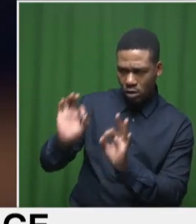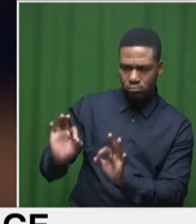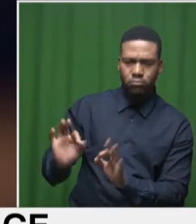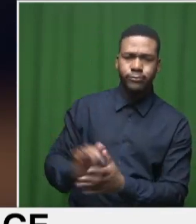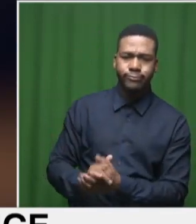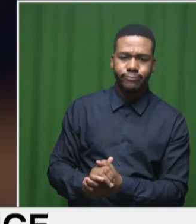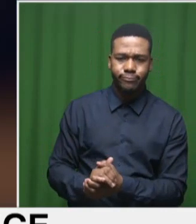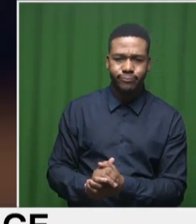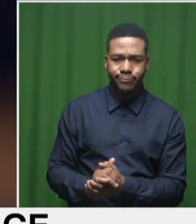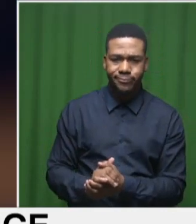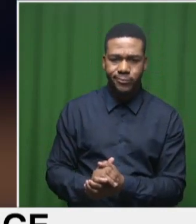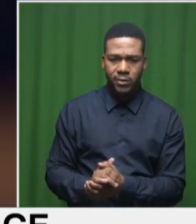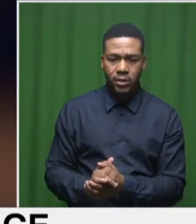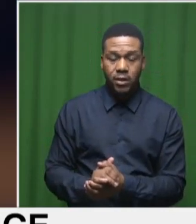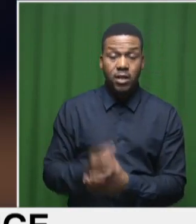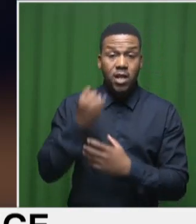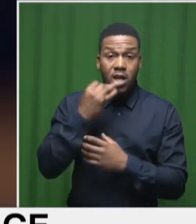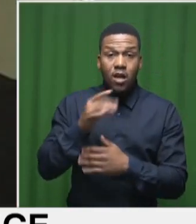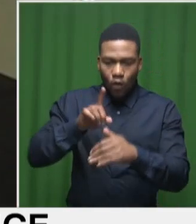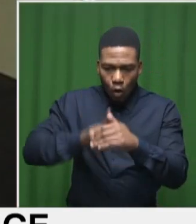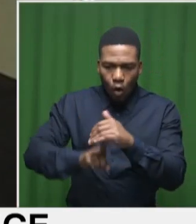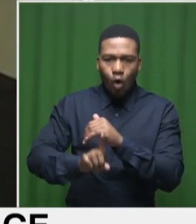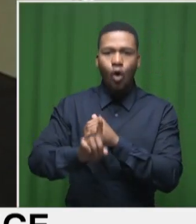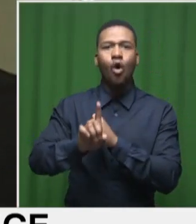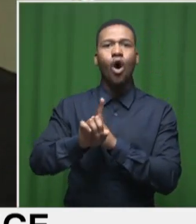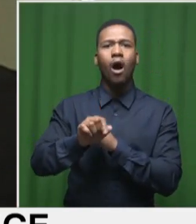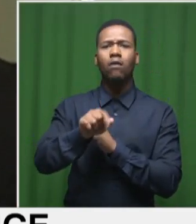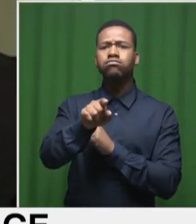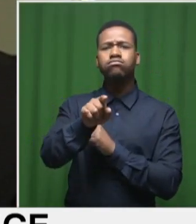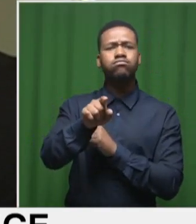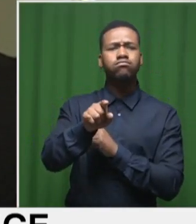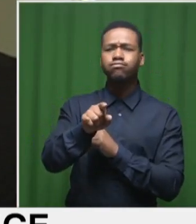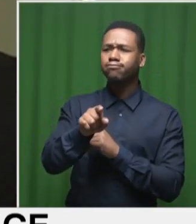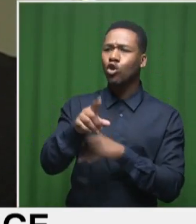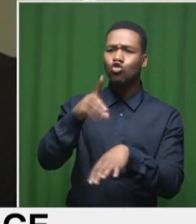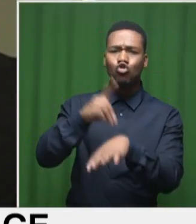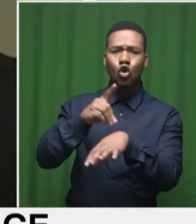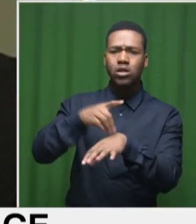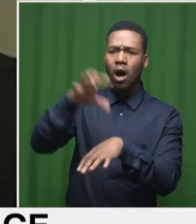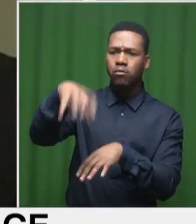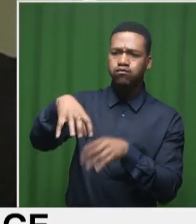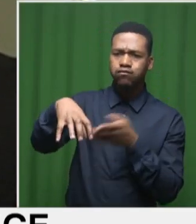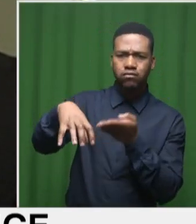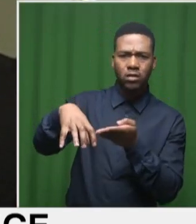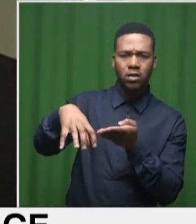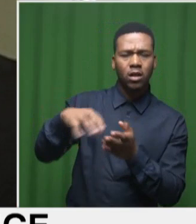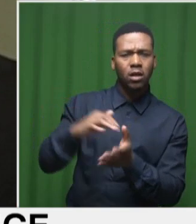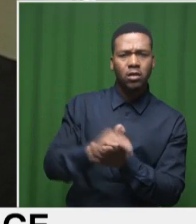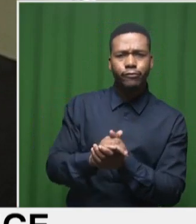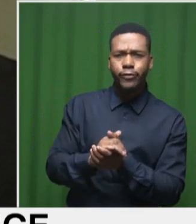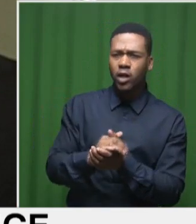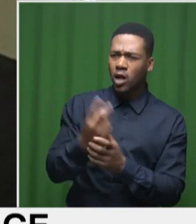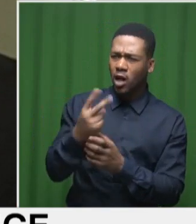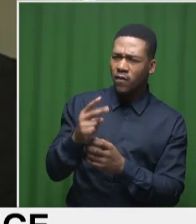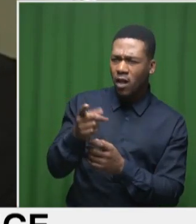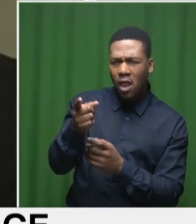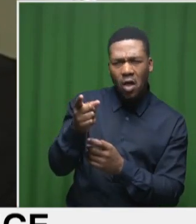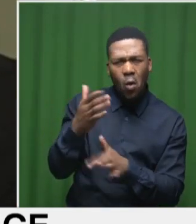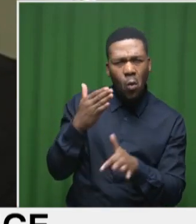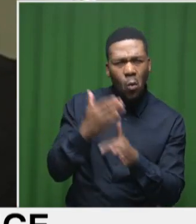them. You know, if you walk into a practice and the practitioner themselves looks like they have too much work